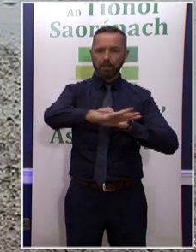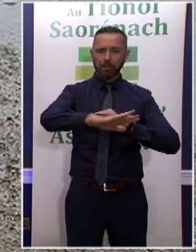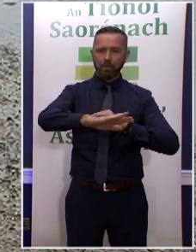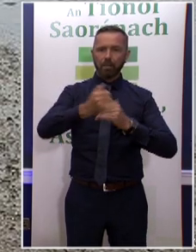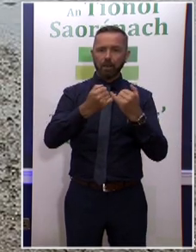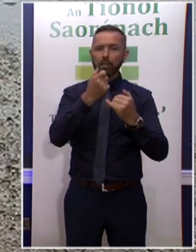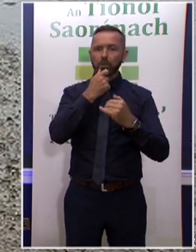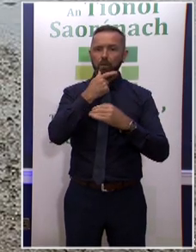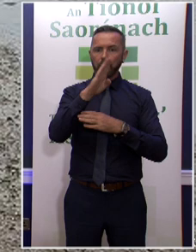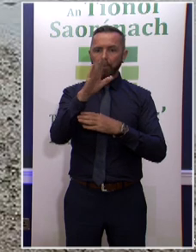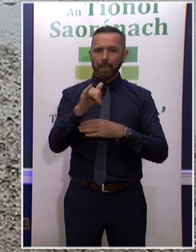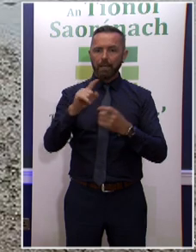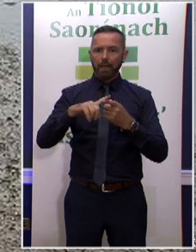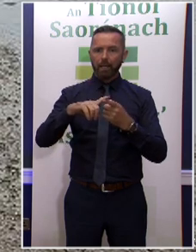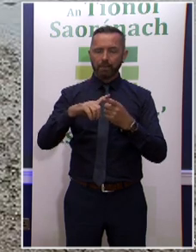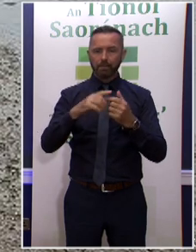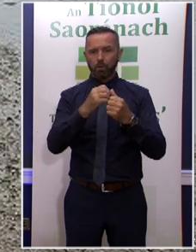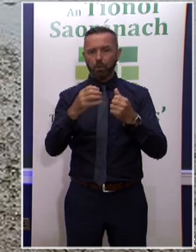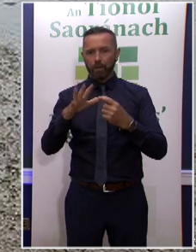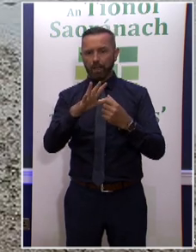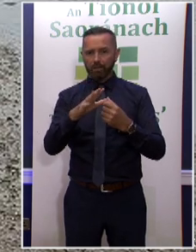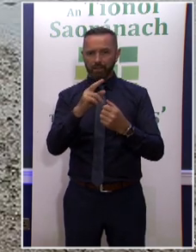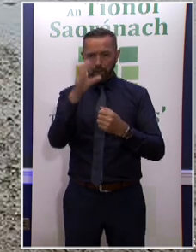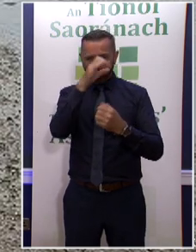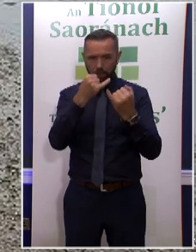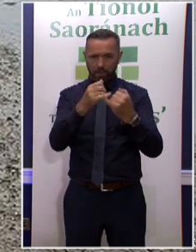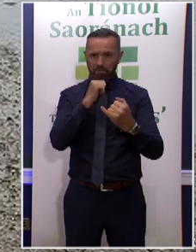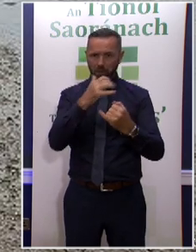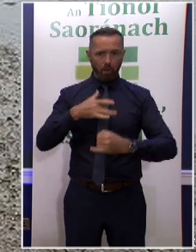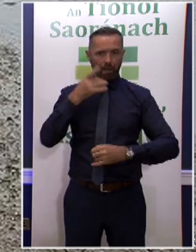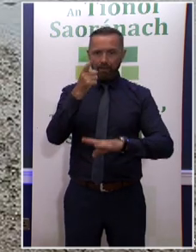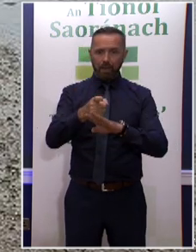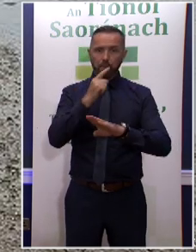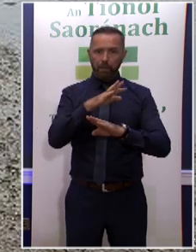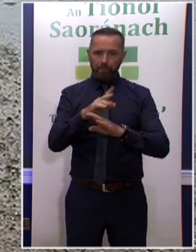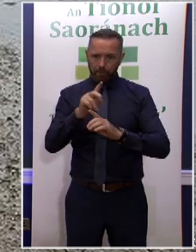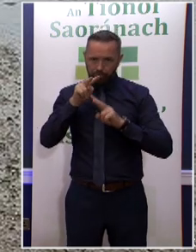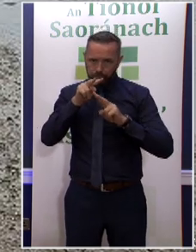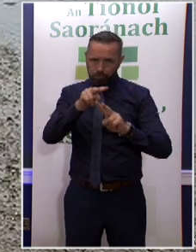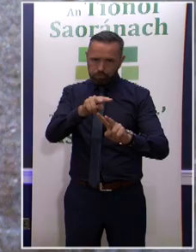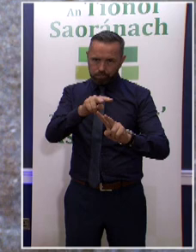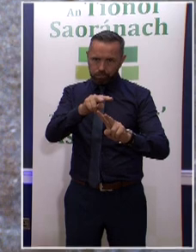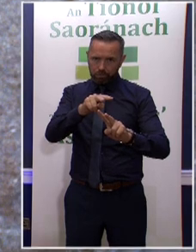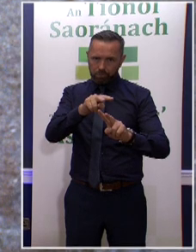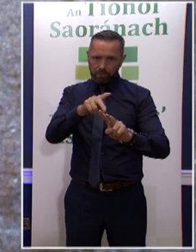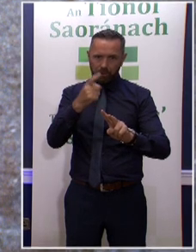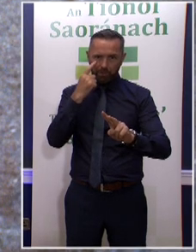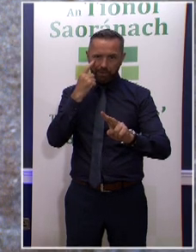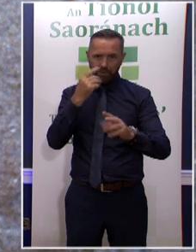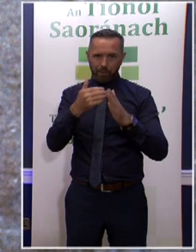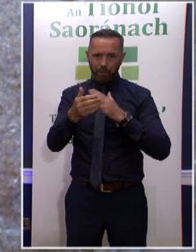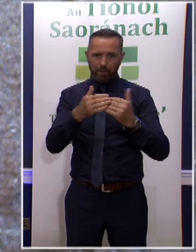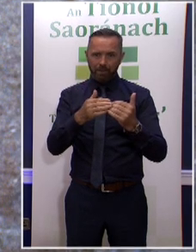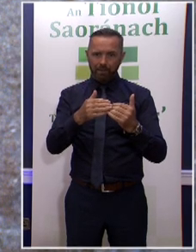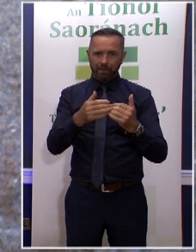Bay, there doesn't look to be much life there, but if you go a little closer and start fossicking around, dig a little,